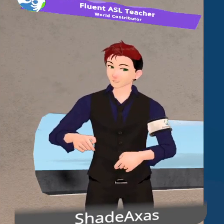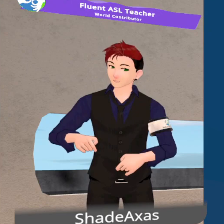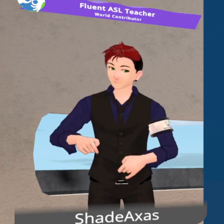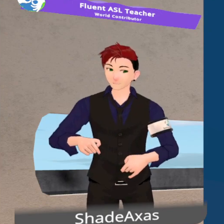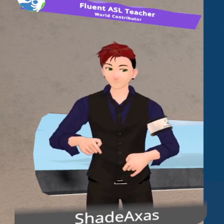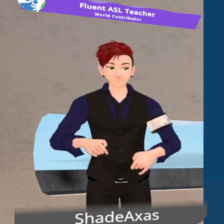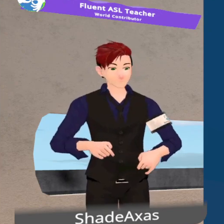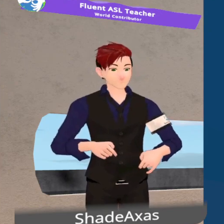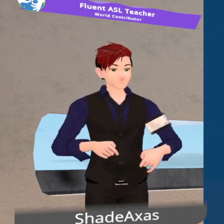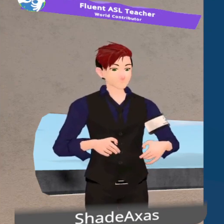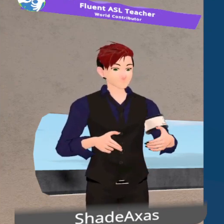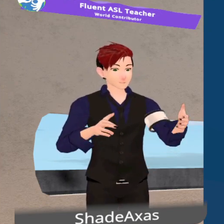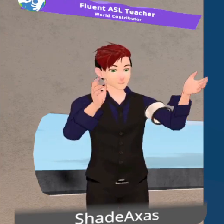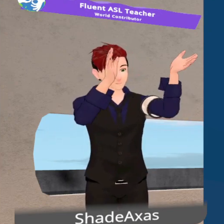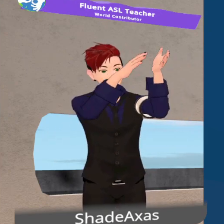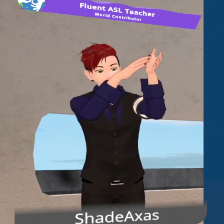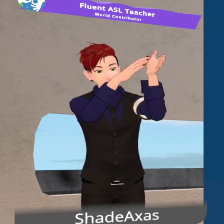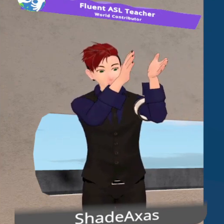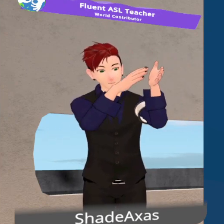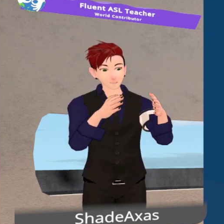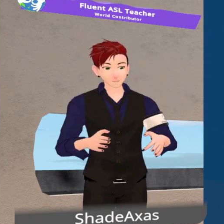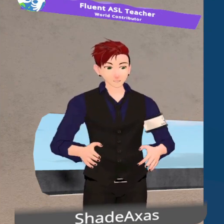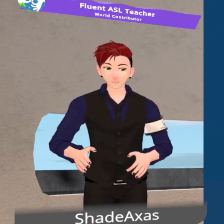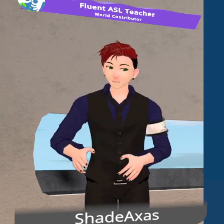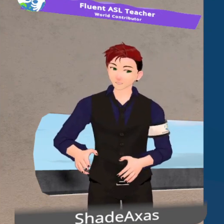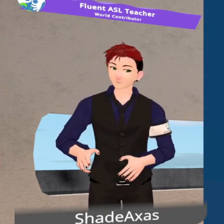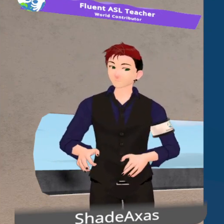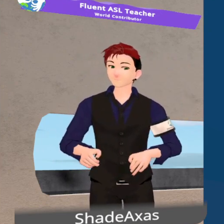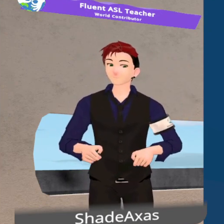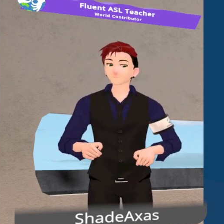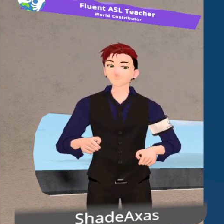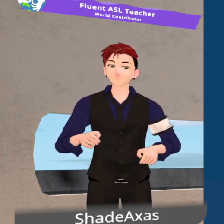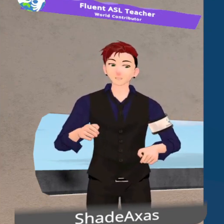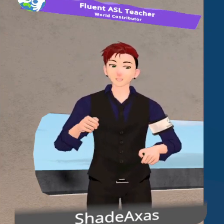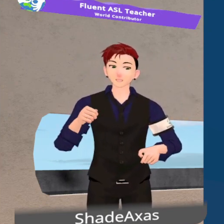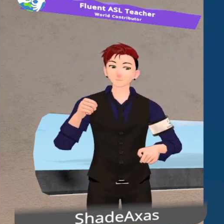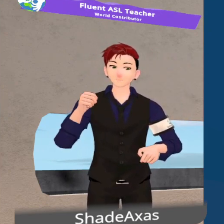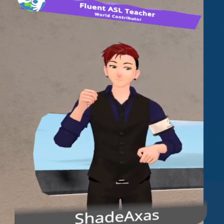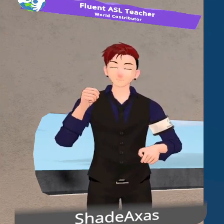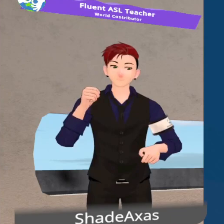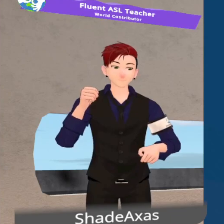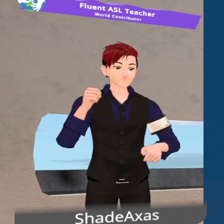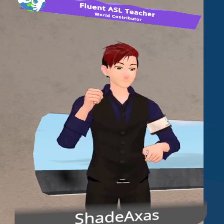our archivists. So thank you, Big Brink, for helping out with that.